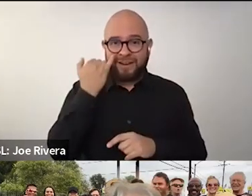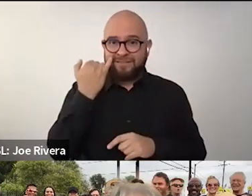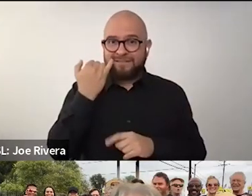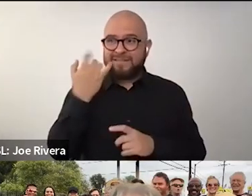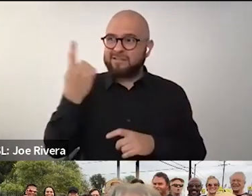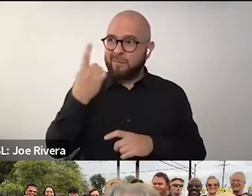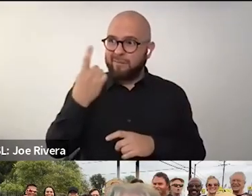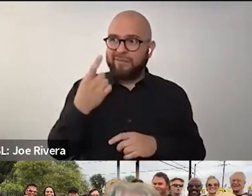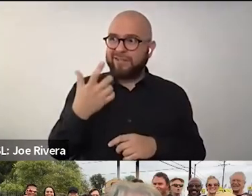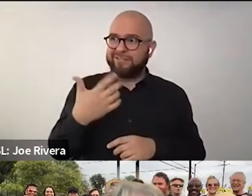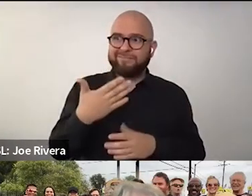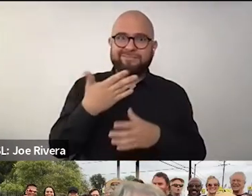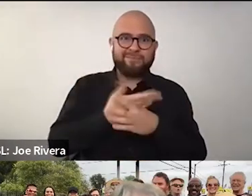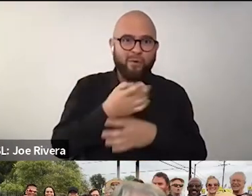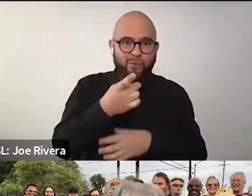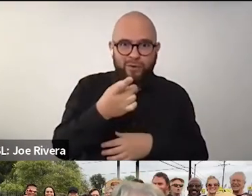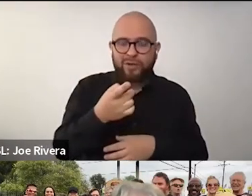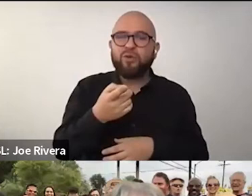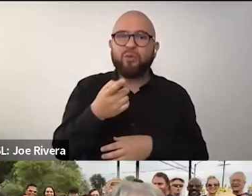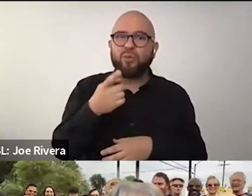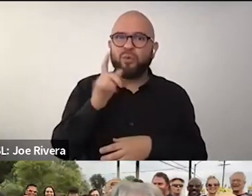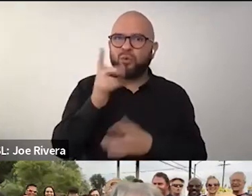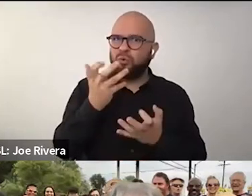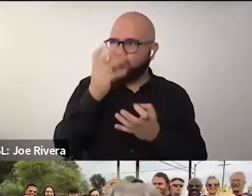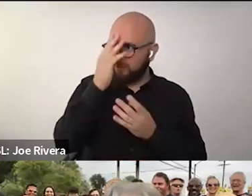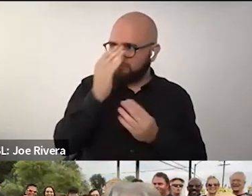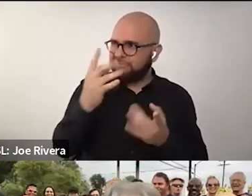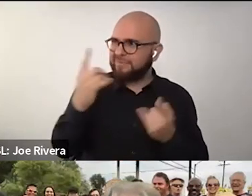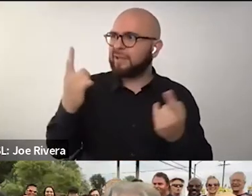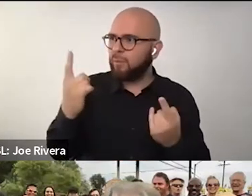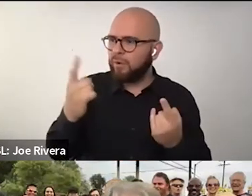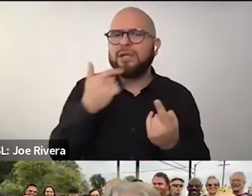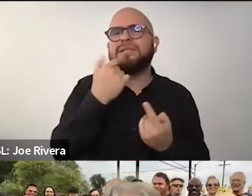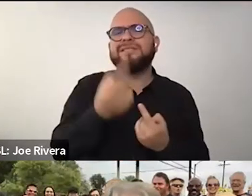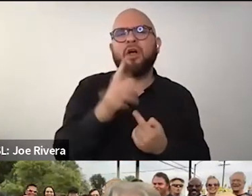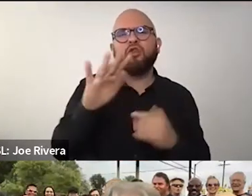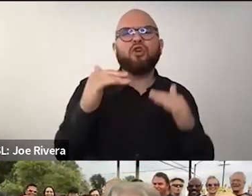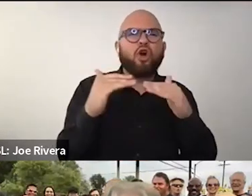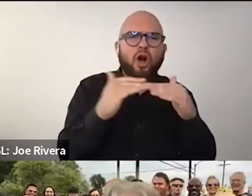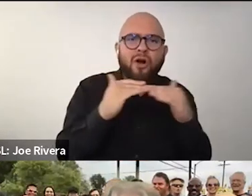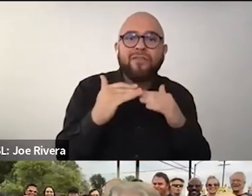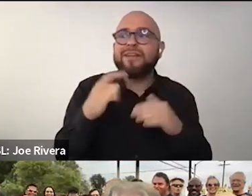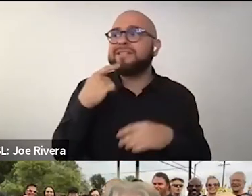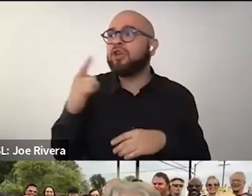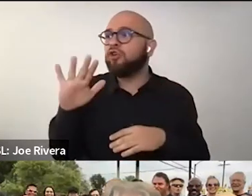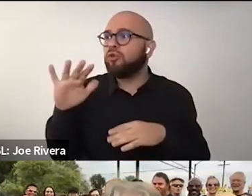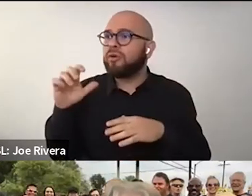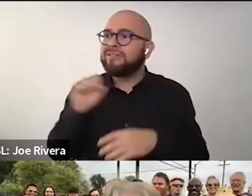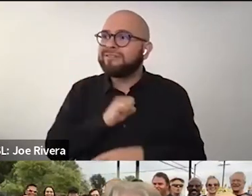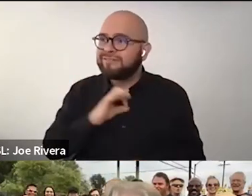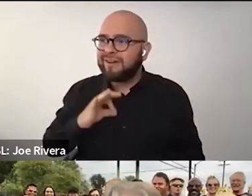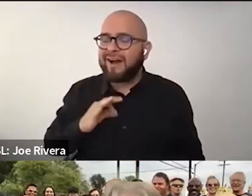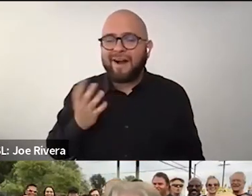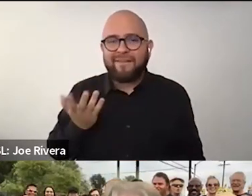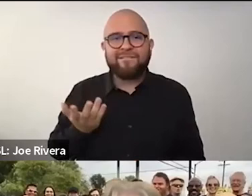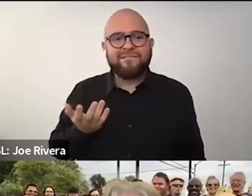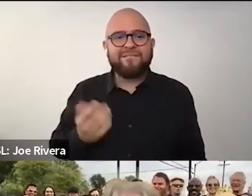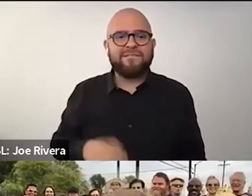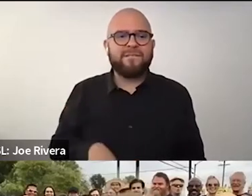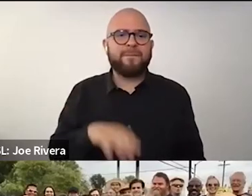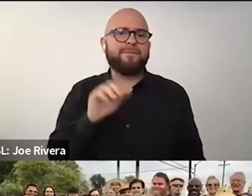it to your staff. And also to realize that you don't have to be a known